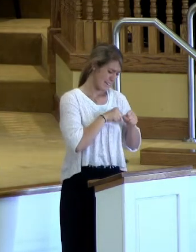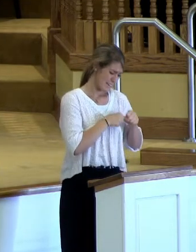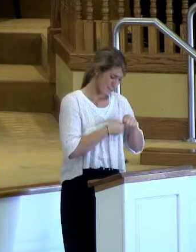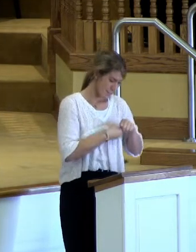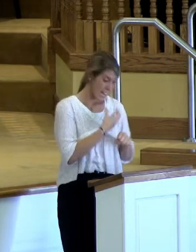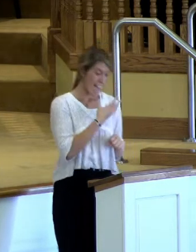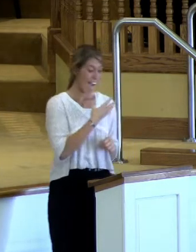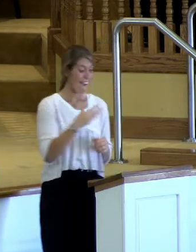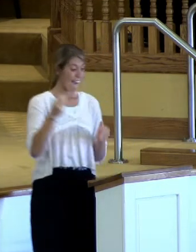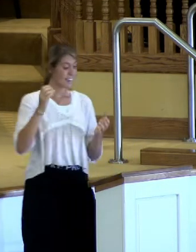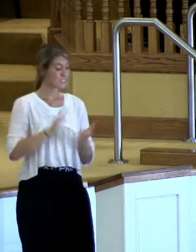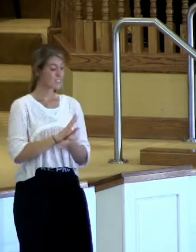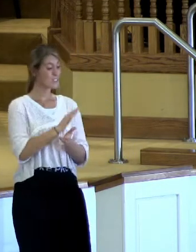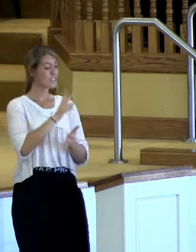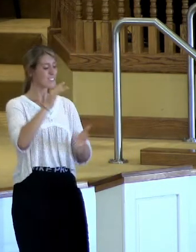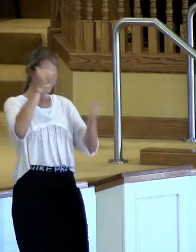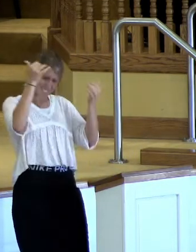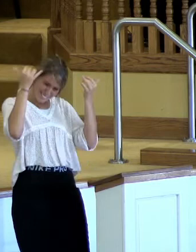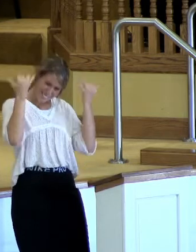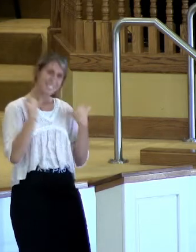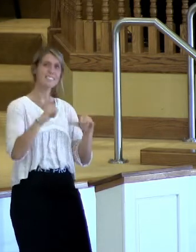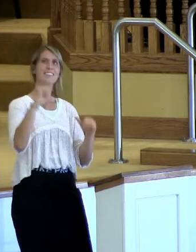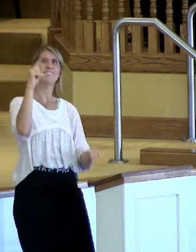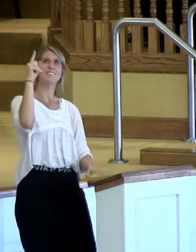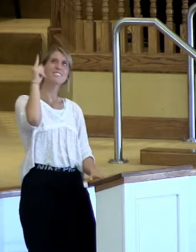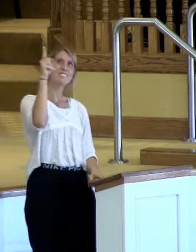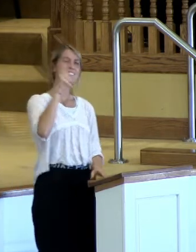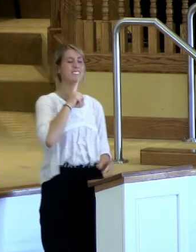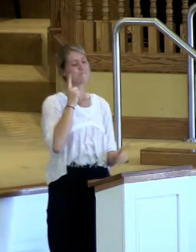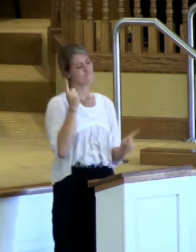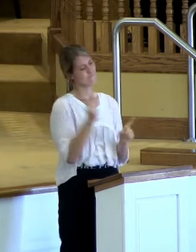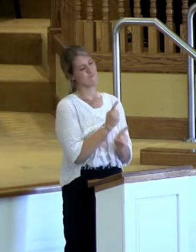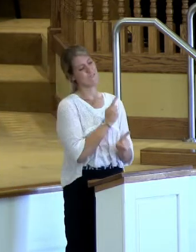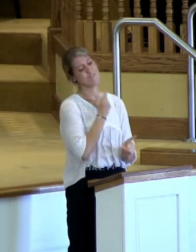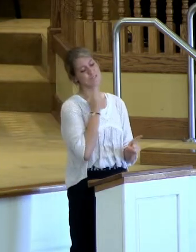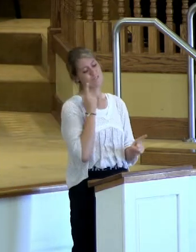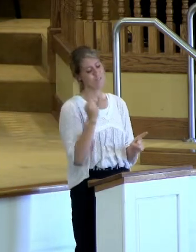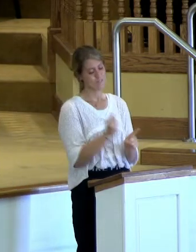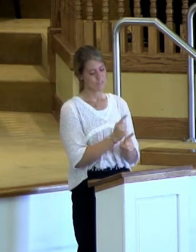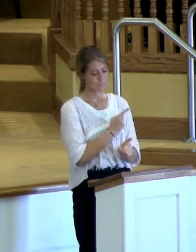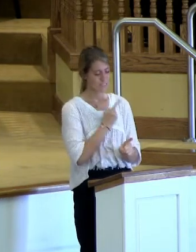forget. In grief and in glory, still great is His